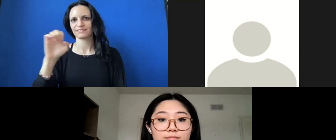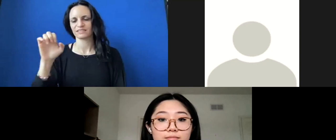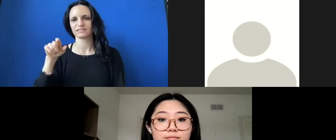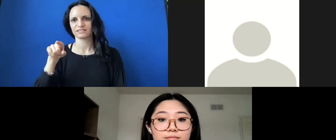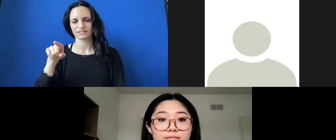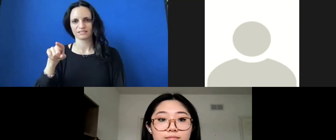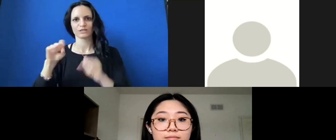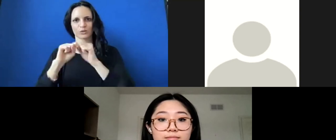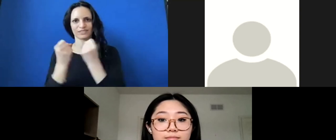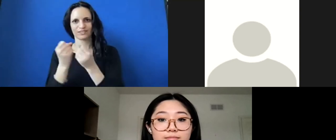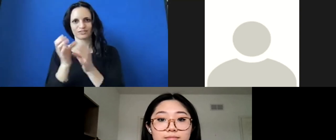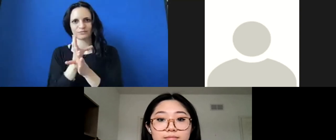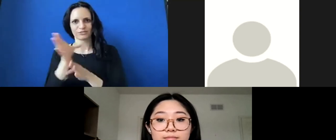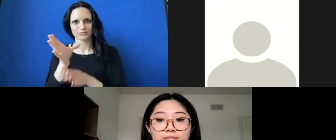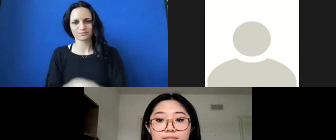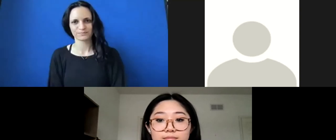sociology major.